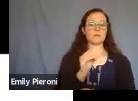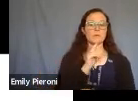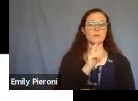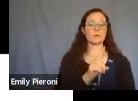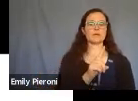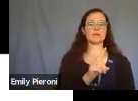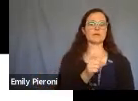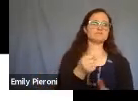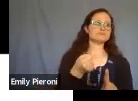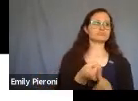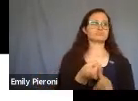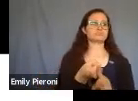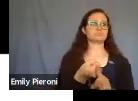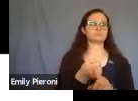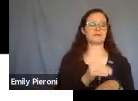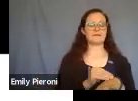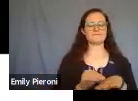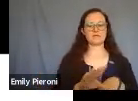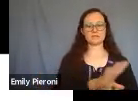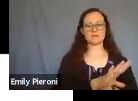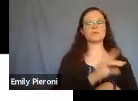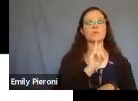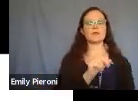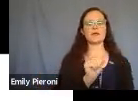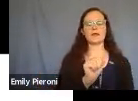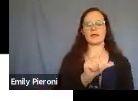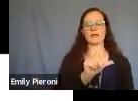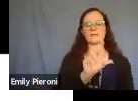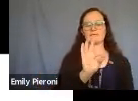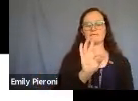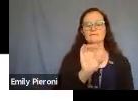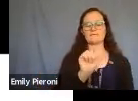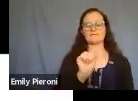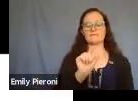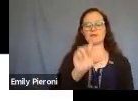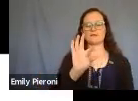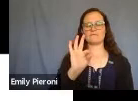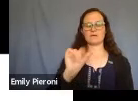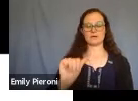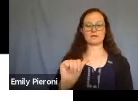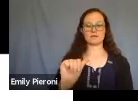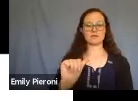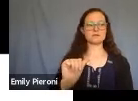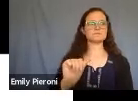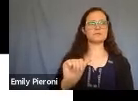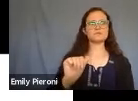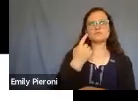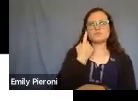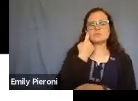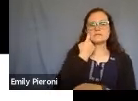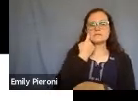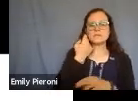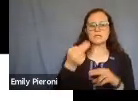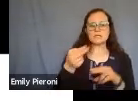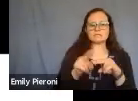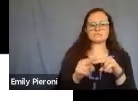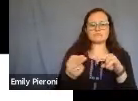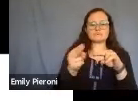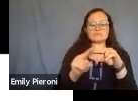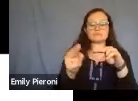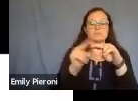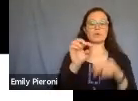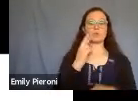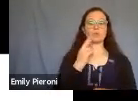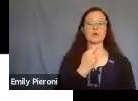and that's our biggest market, which is the alfalfa. But again, just lately they have been rebounding, and as the restaurants starting to open